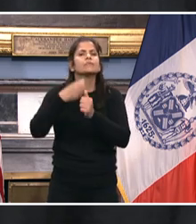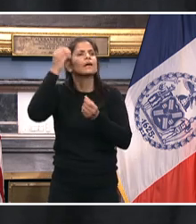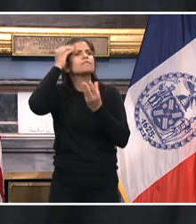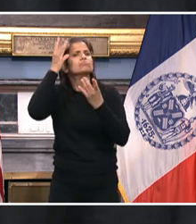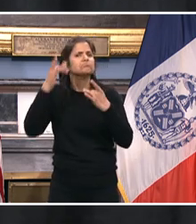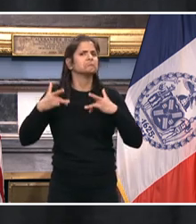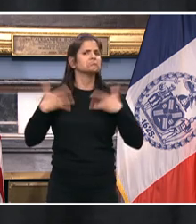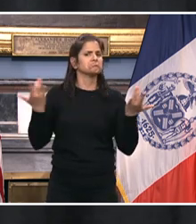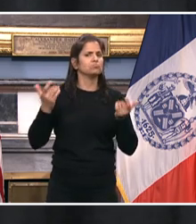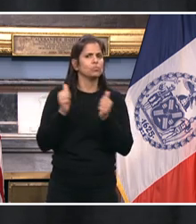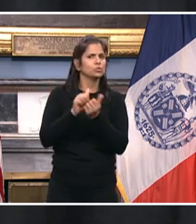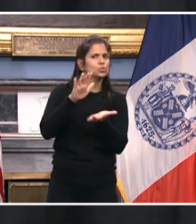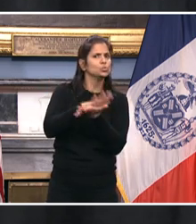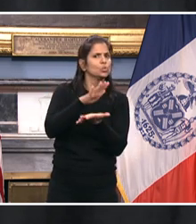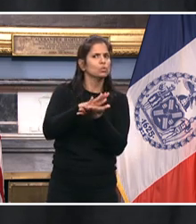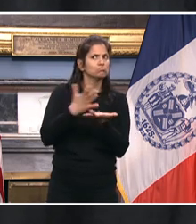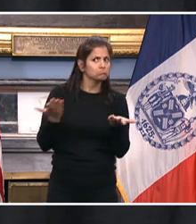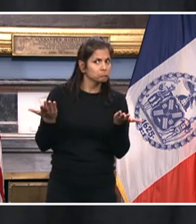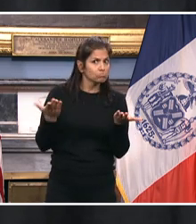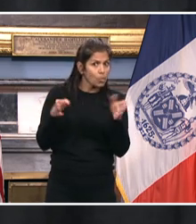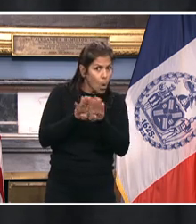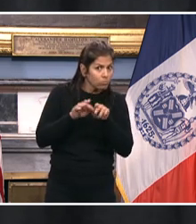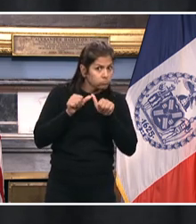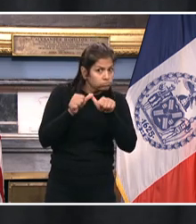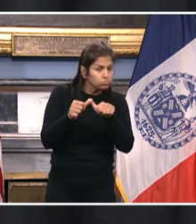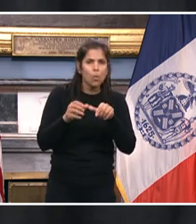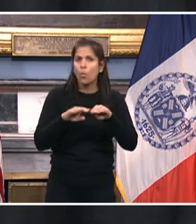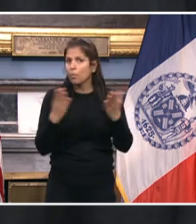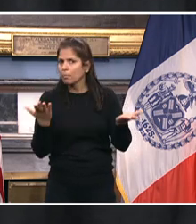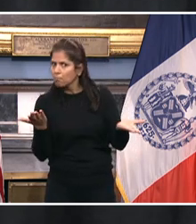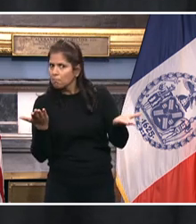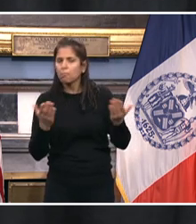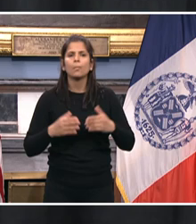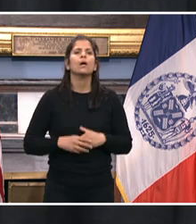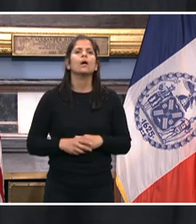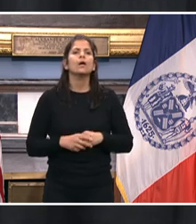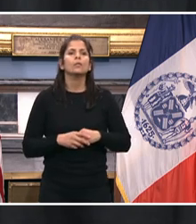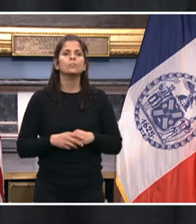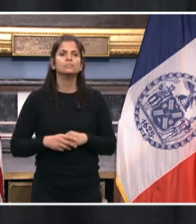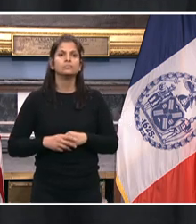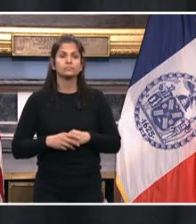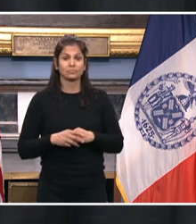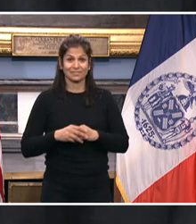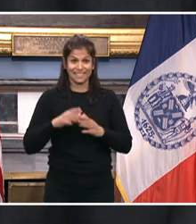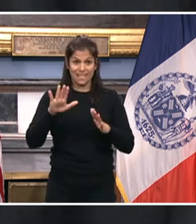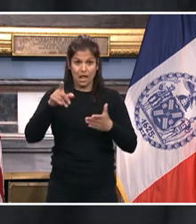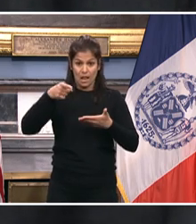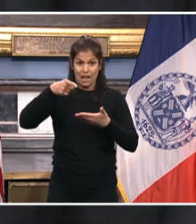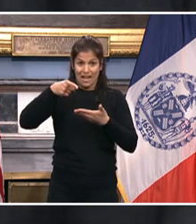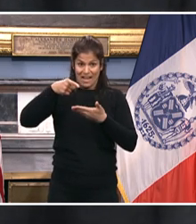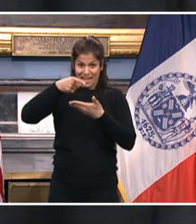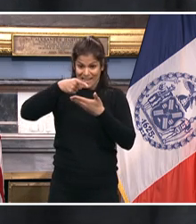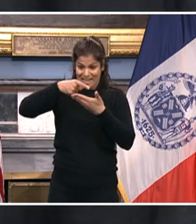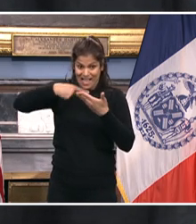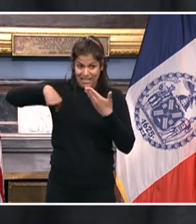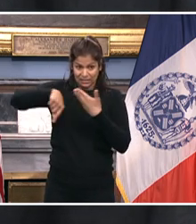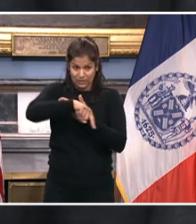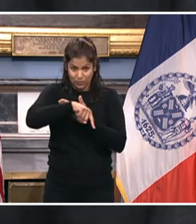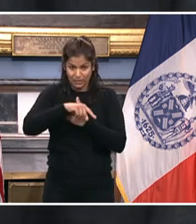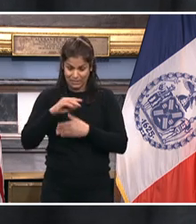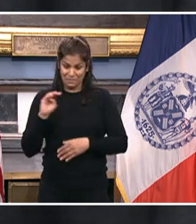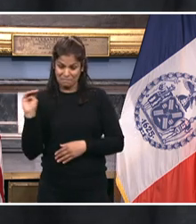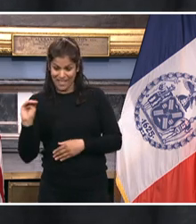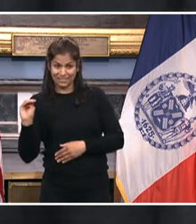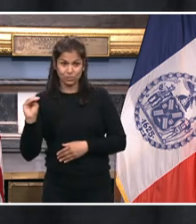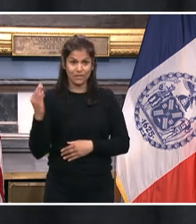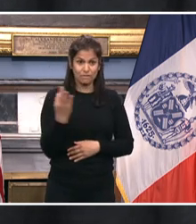chancellor, and we'll announce it. Did you have a follow-up? Is it possible at this time to have a person cremated, a